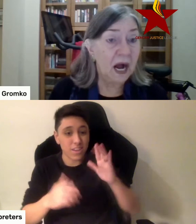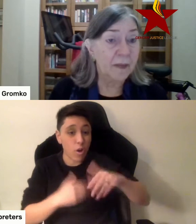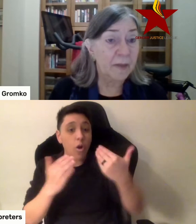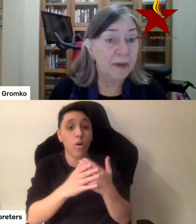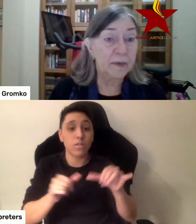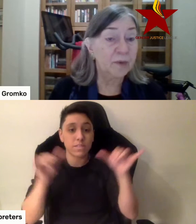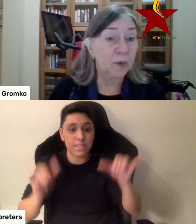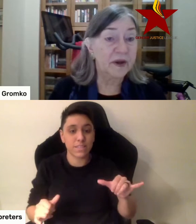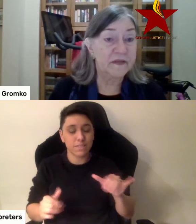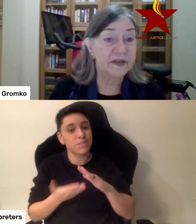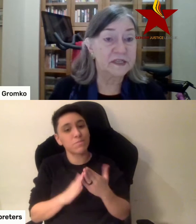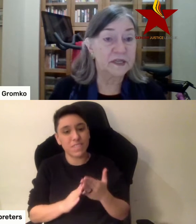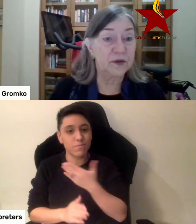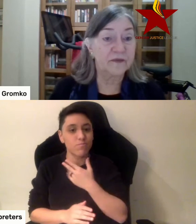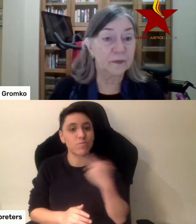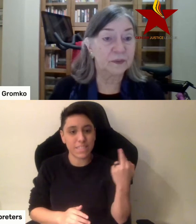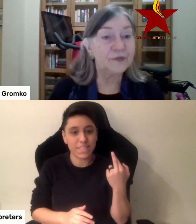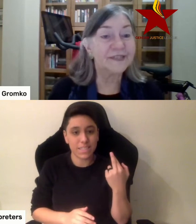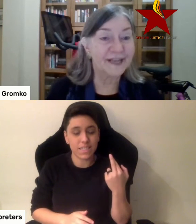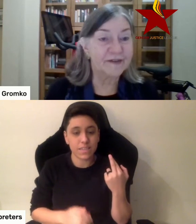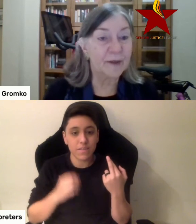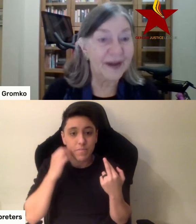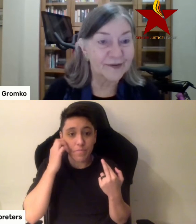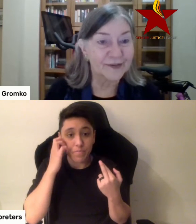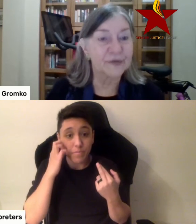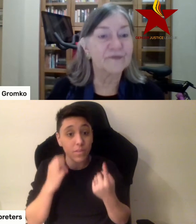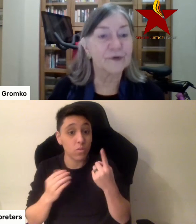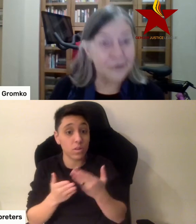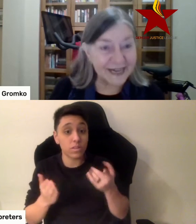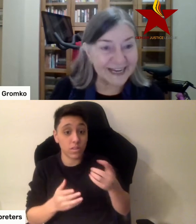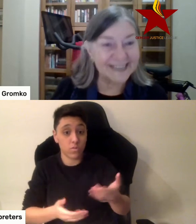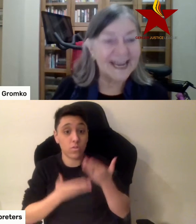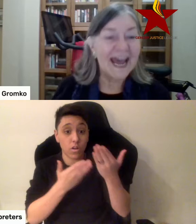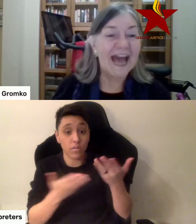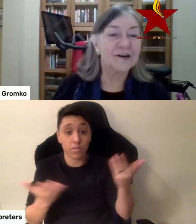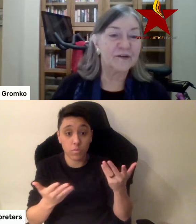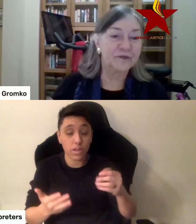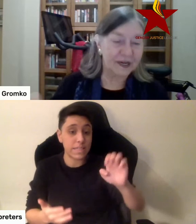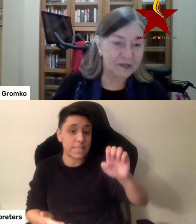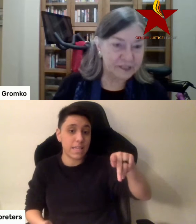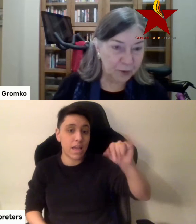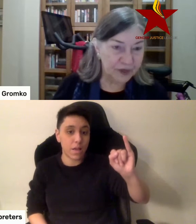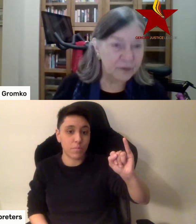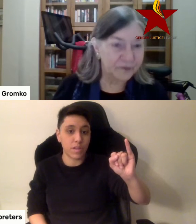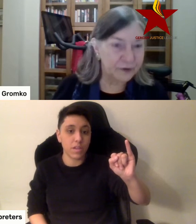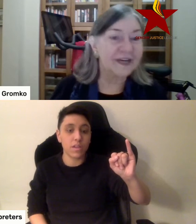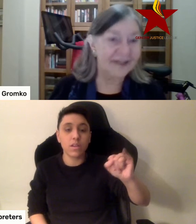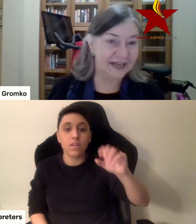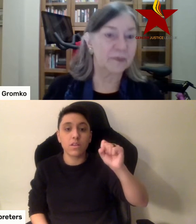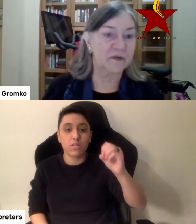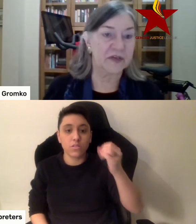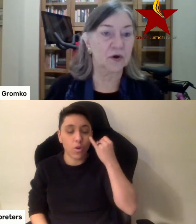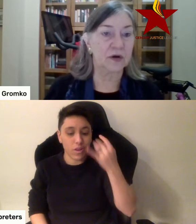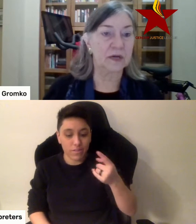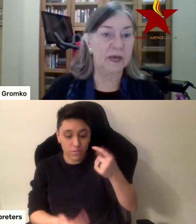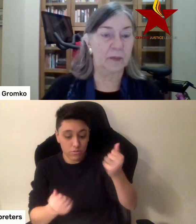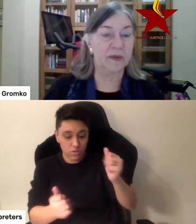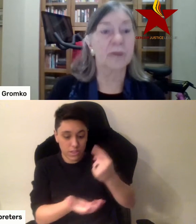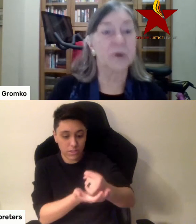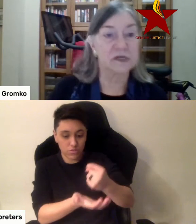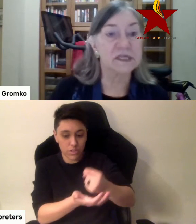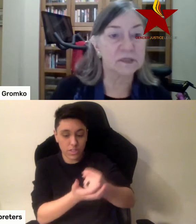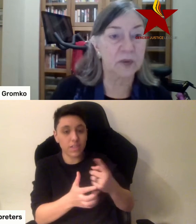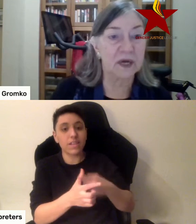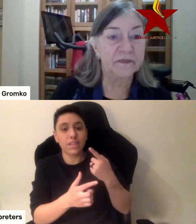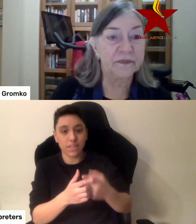happen. But remember, one of the things that you often will do is to give epinephrine. So if you're treating it and you're supporting with fluid and that type of thing, you're going to be